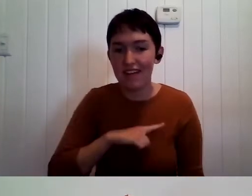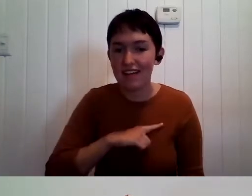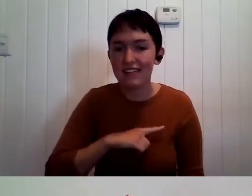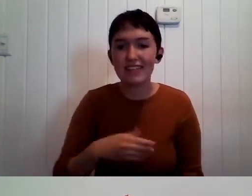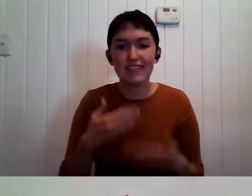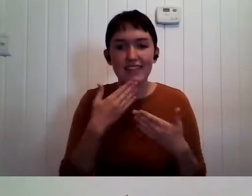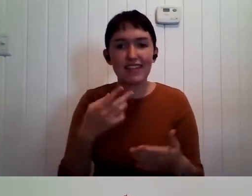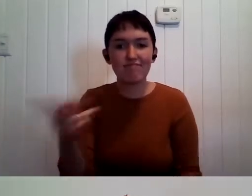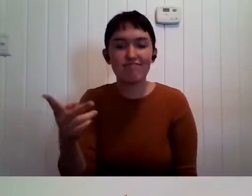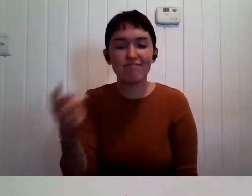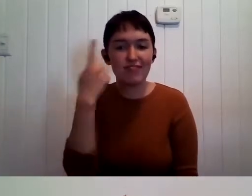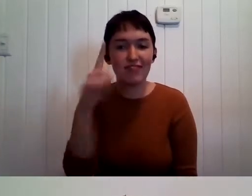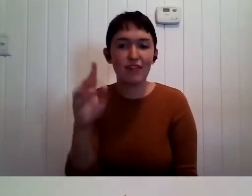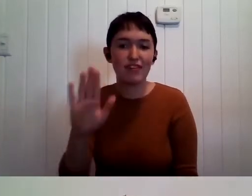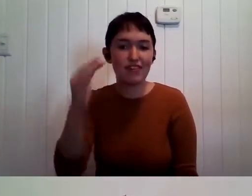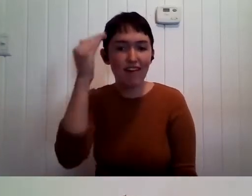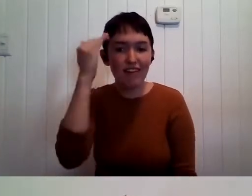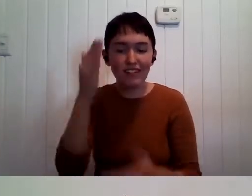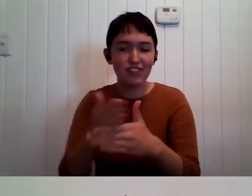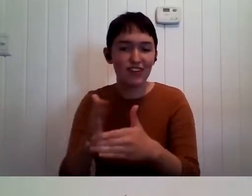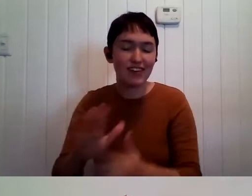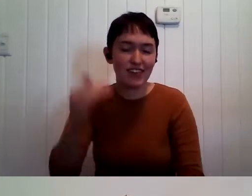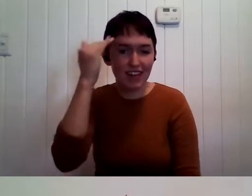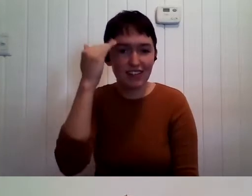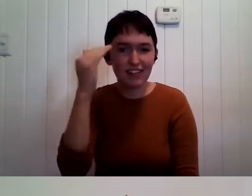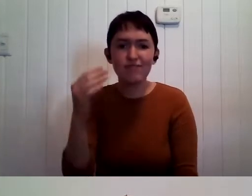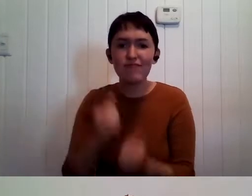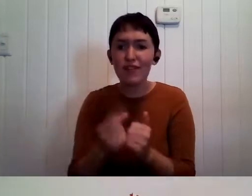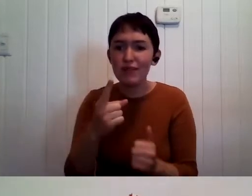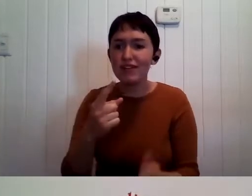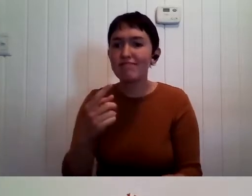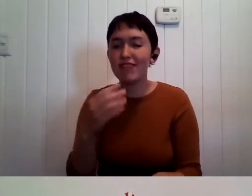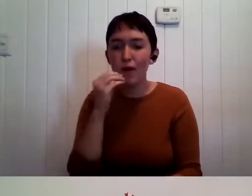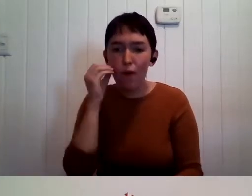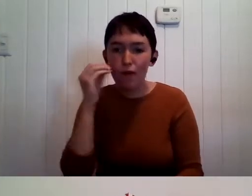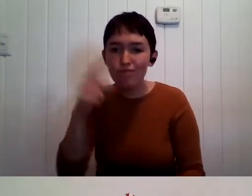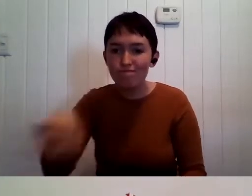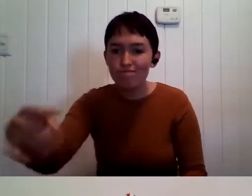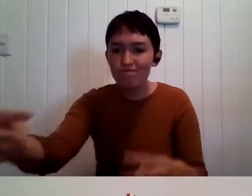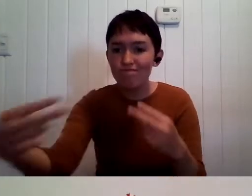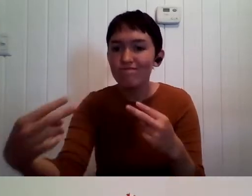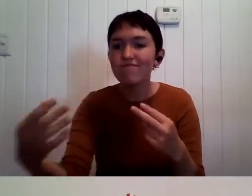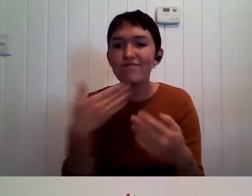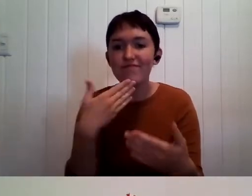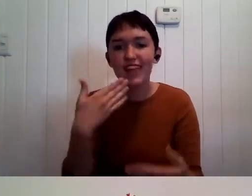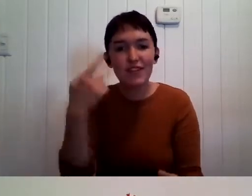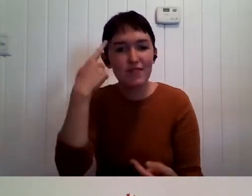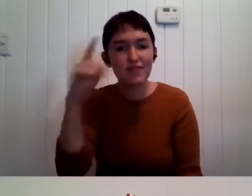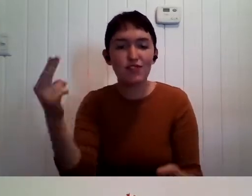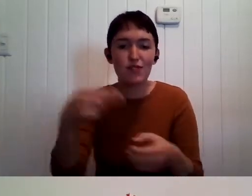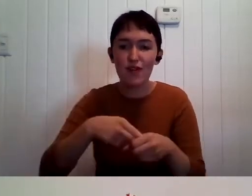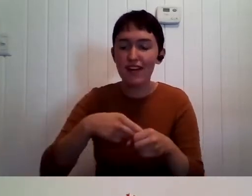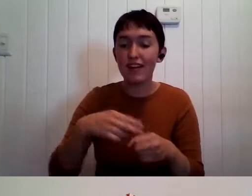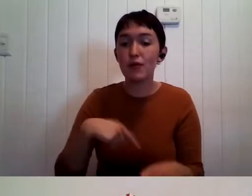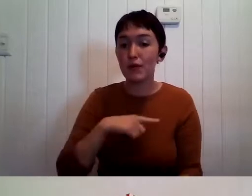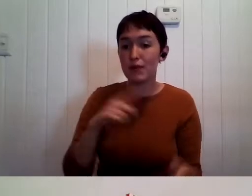and your knowledge. This was super cool. For everybody at home, thank you for coming. This was super fun. We are meeting again next